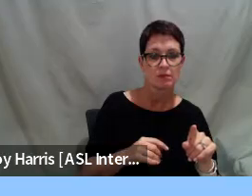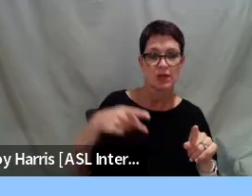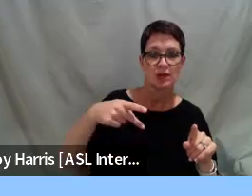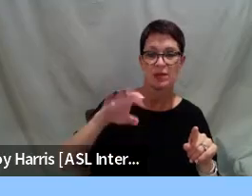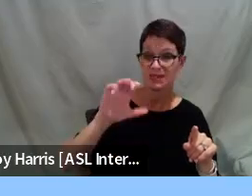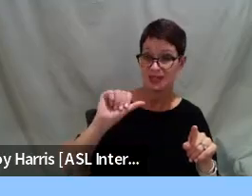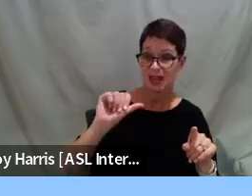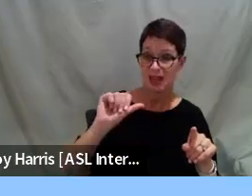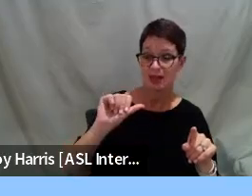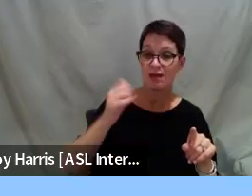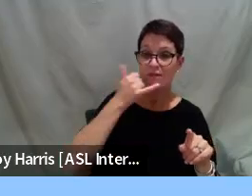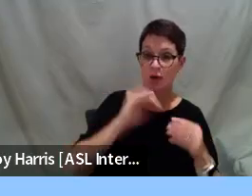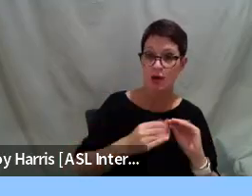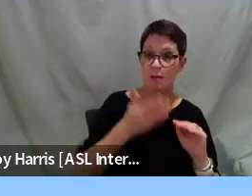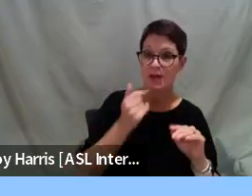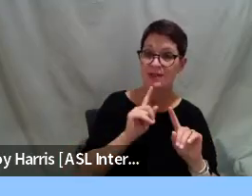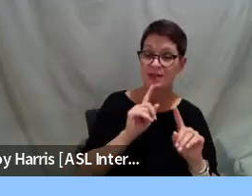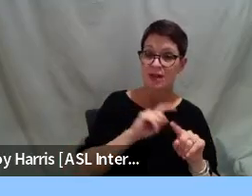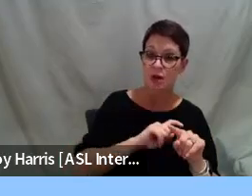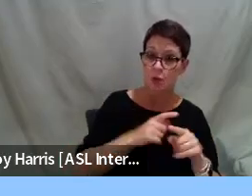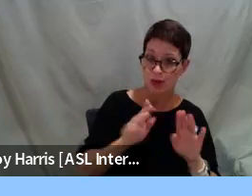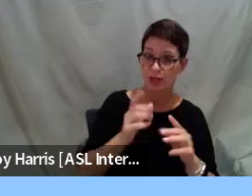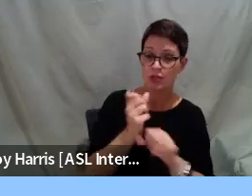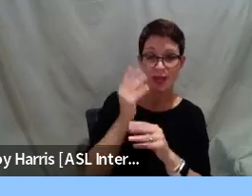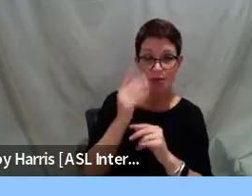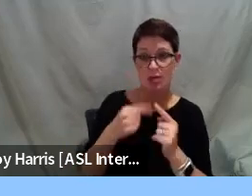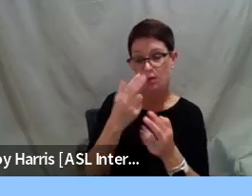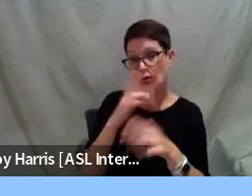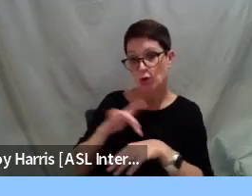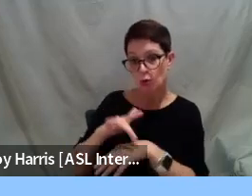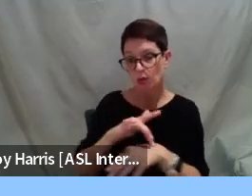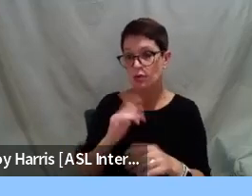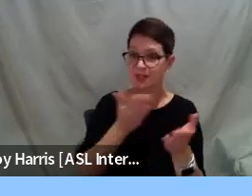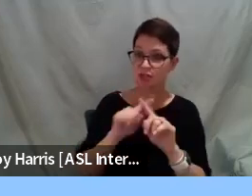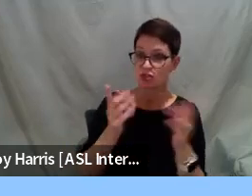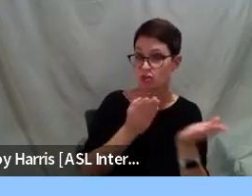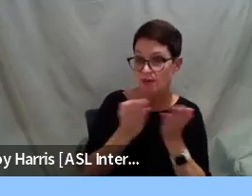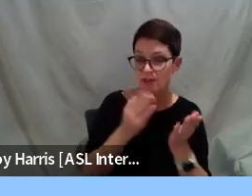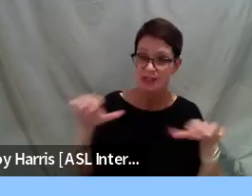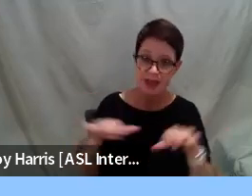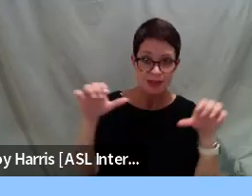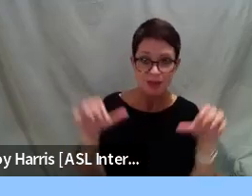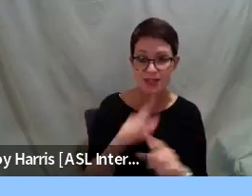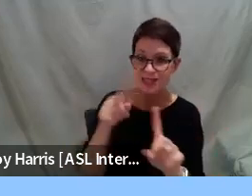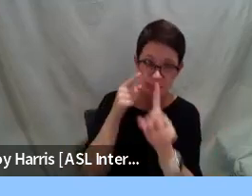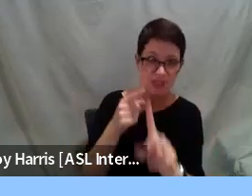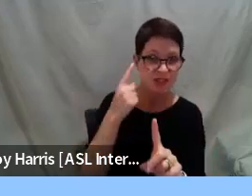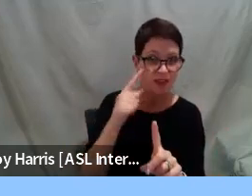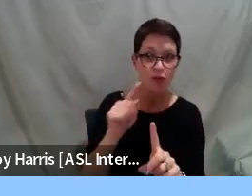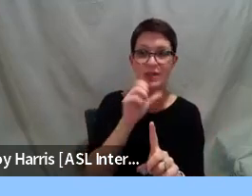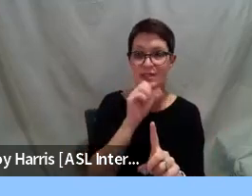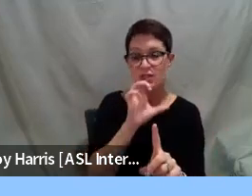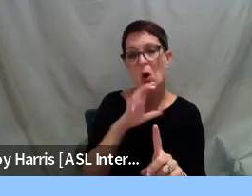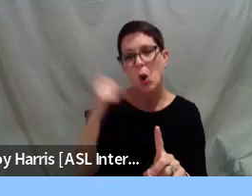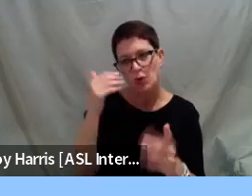This phone number is the best number to get information about resources and services and activities specifically for older